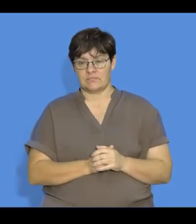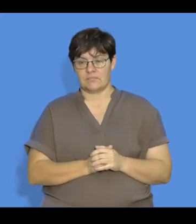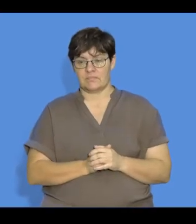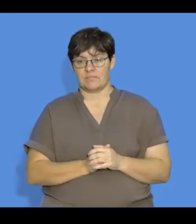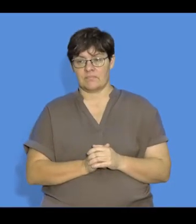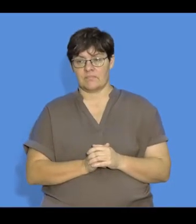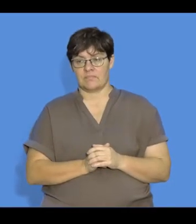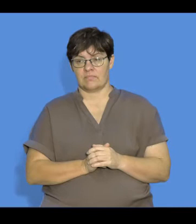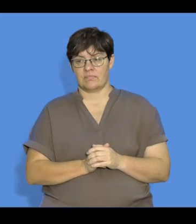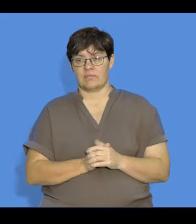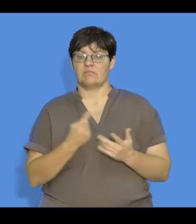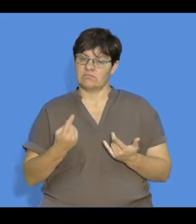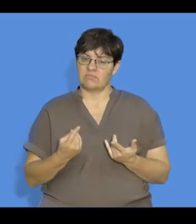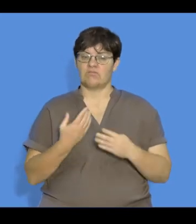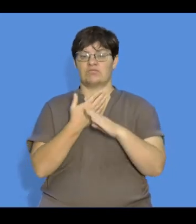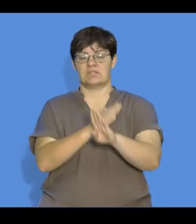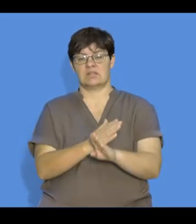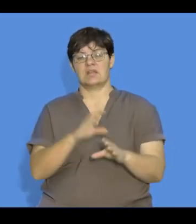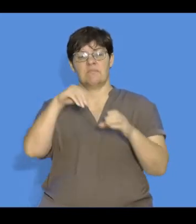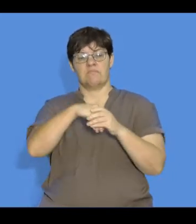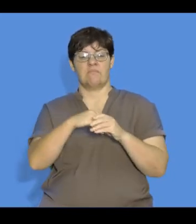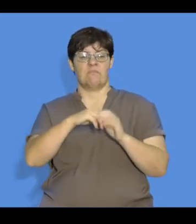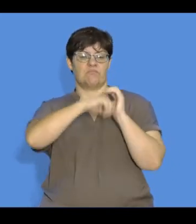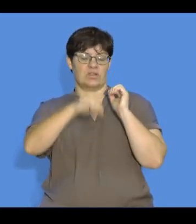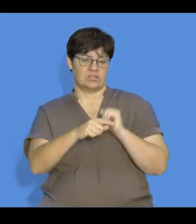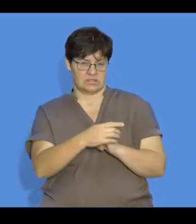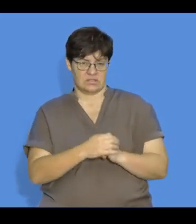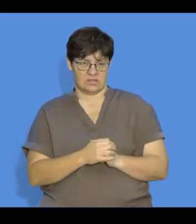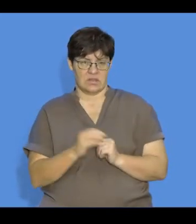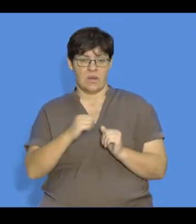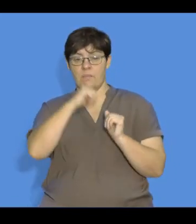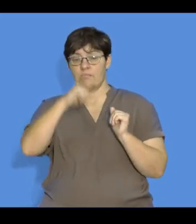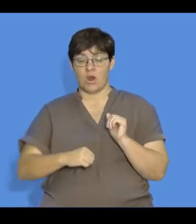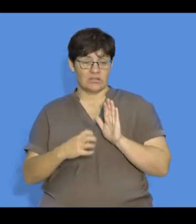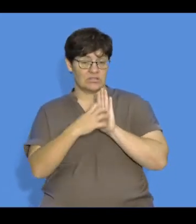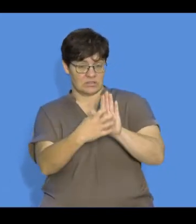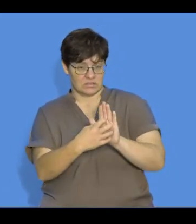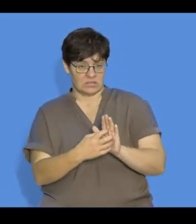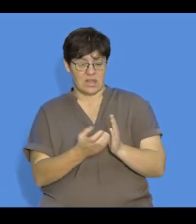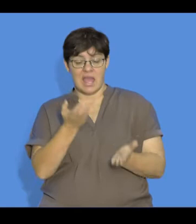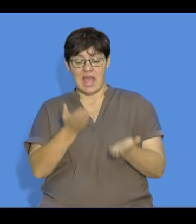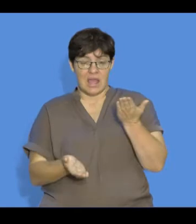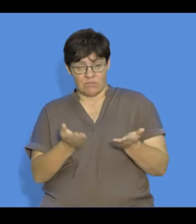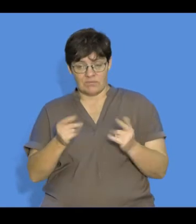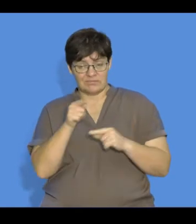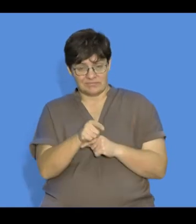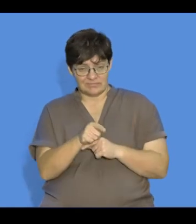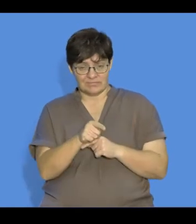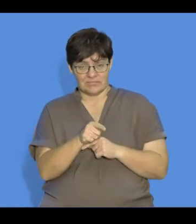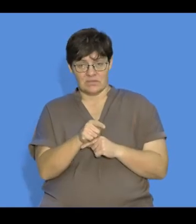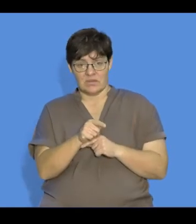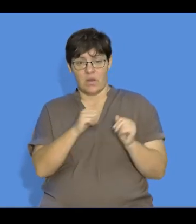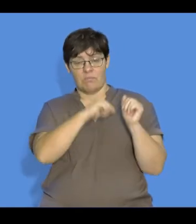that we need to take home. Right. So let's talk about resistance in a branch circuit. Right. So in a branch circuit, the